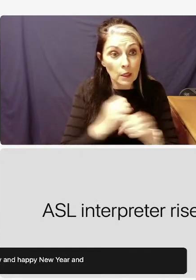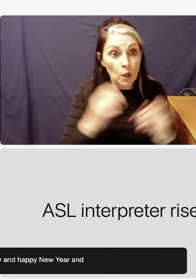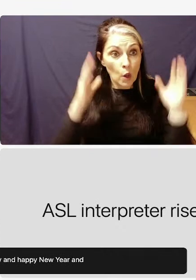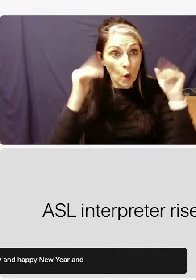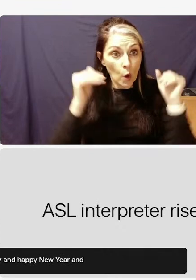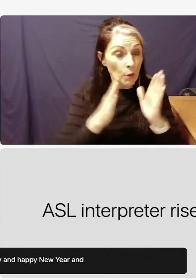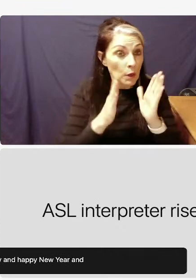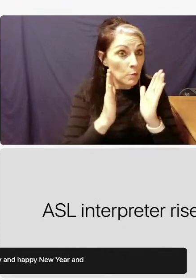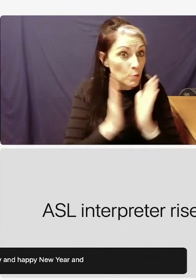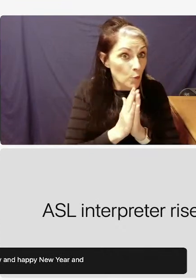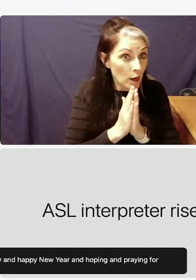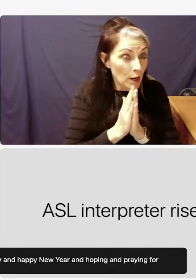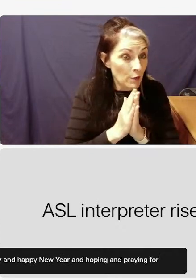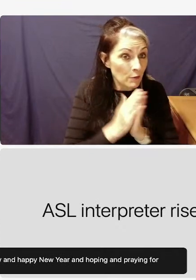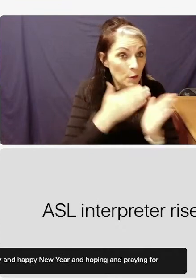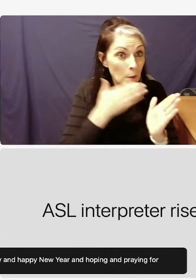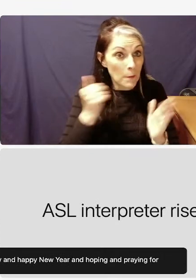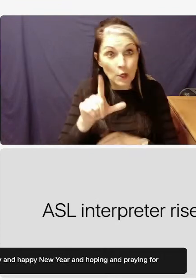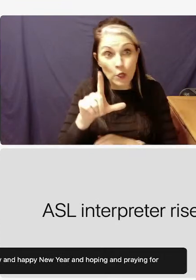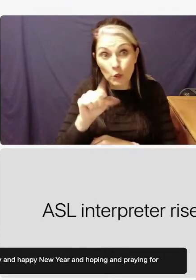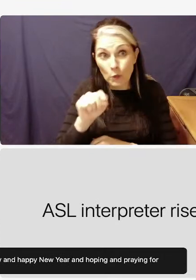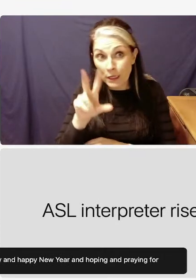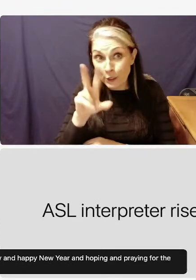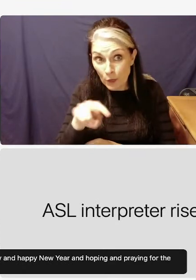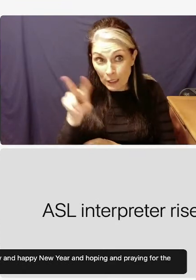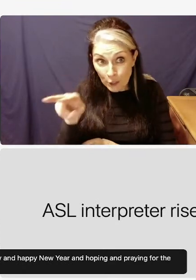praying for the better 2022